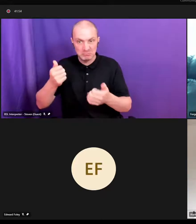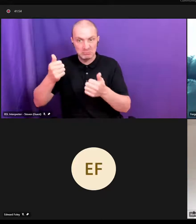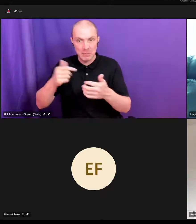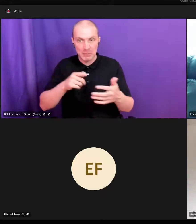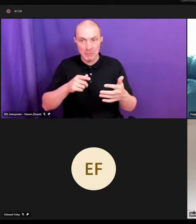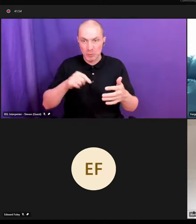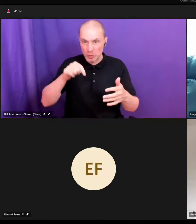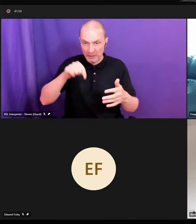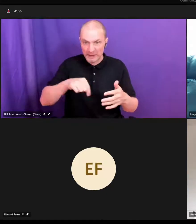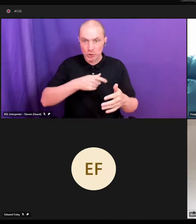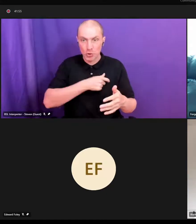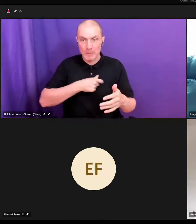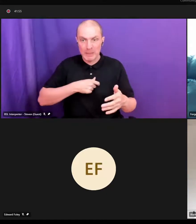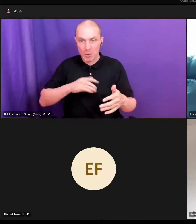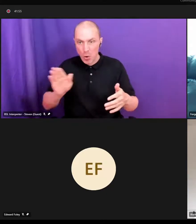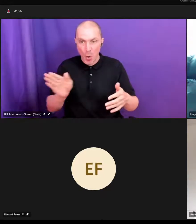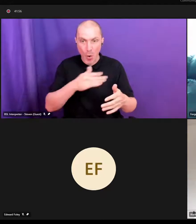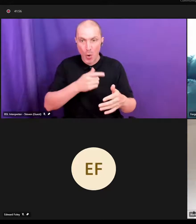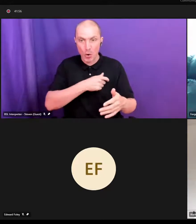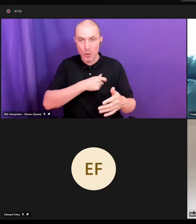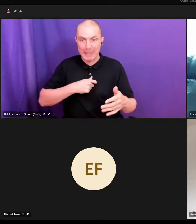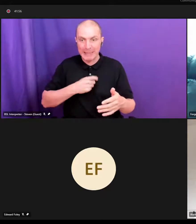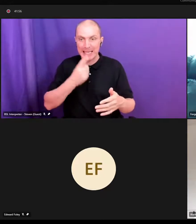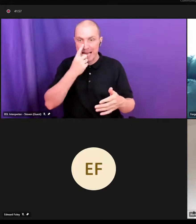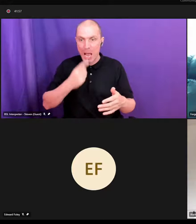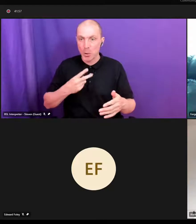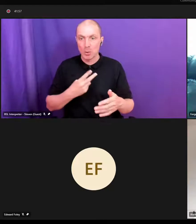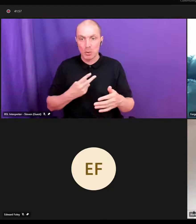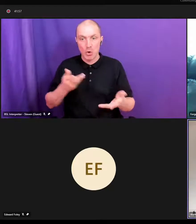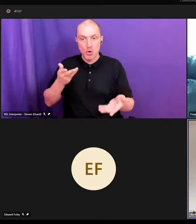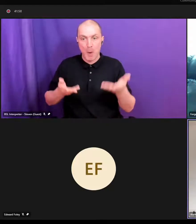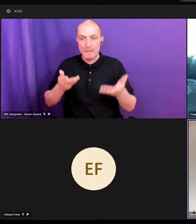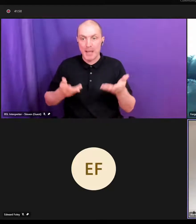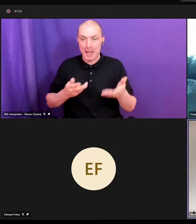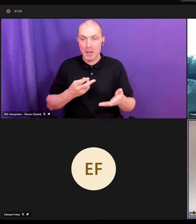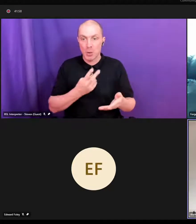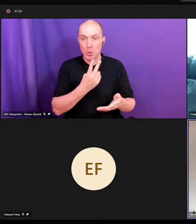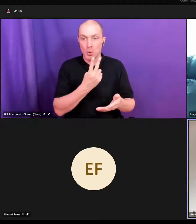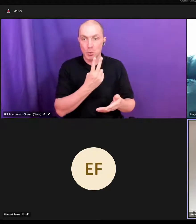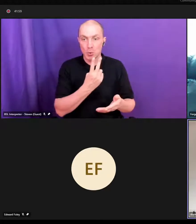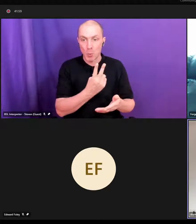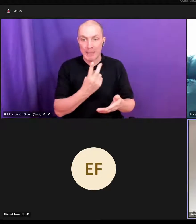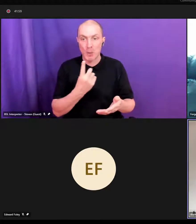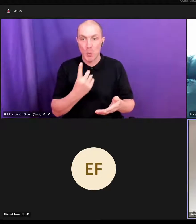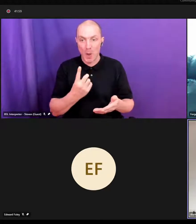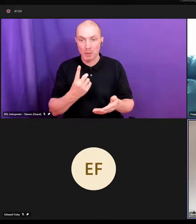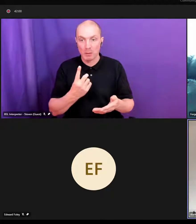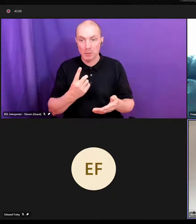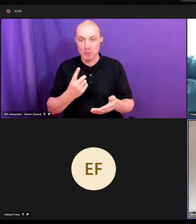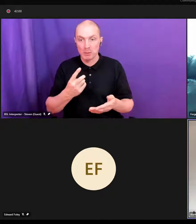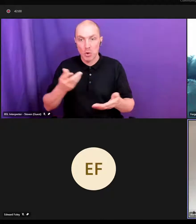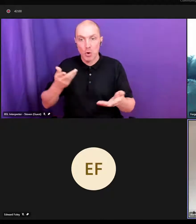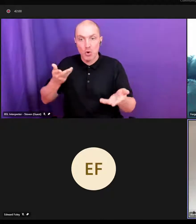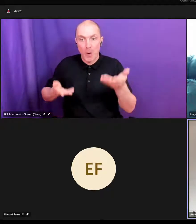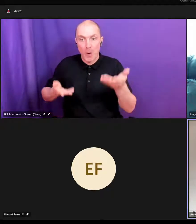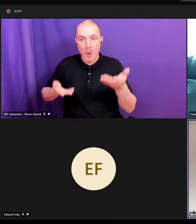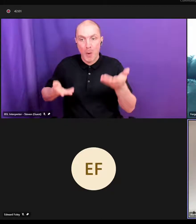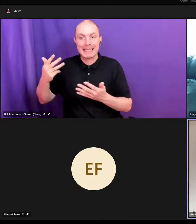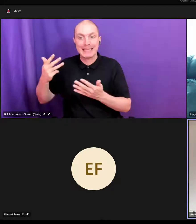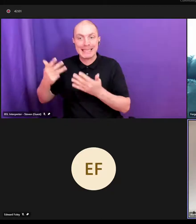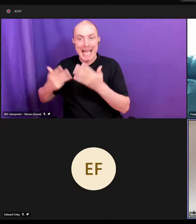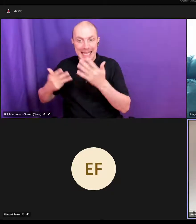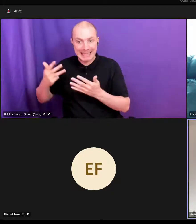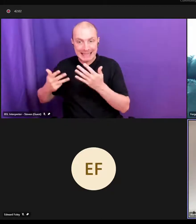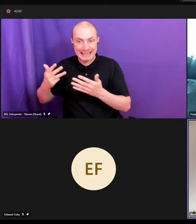as well as 20 and 21. Thanks. I don't think we could answer for the whole council, but I'm sure Elaine will answer this